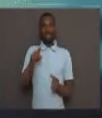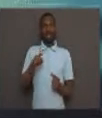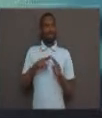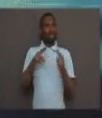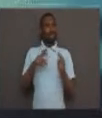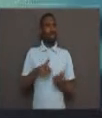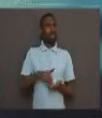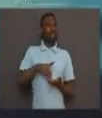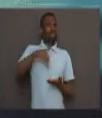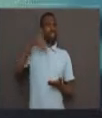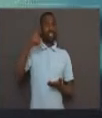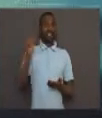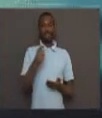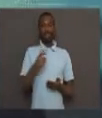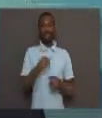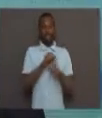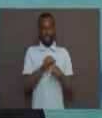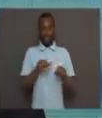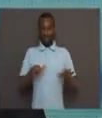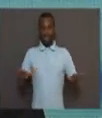greater its stability.